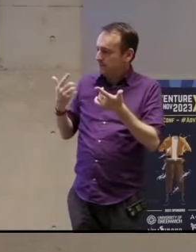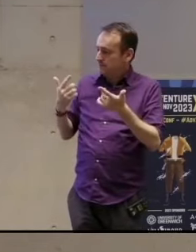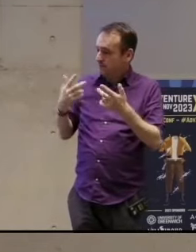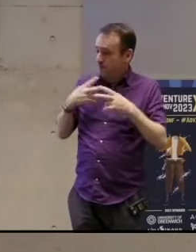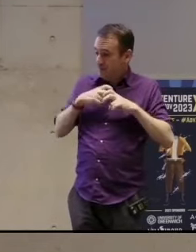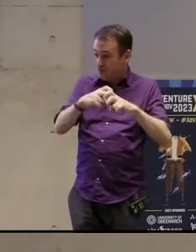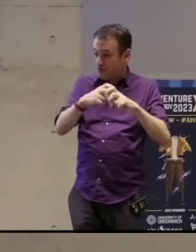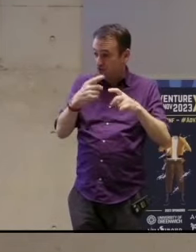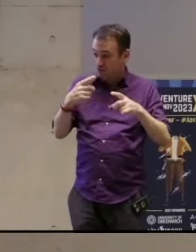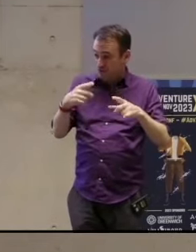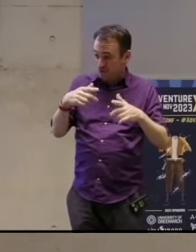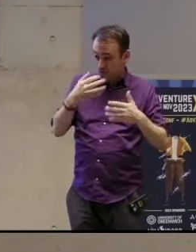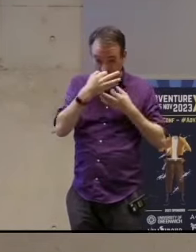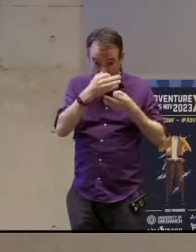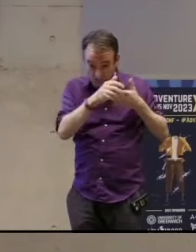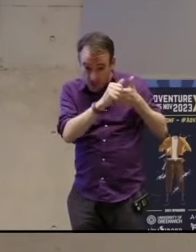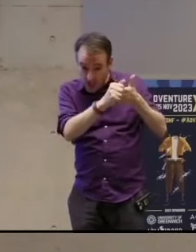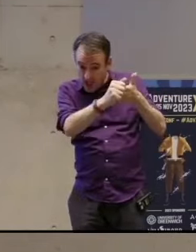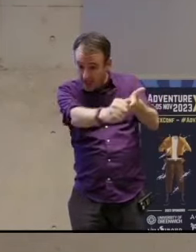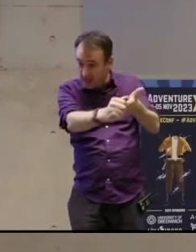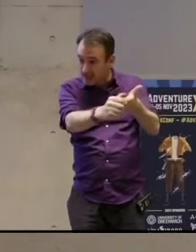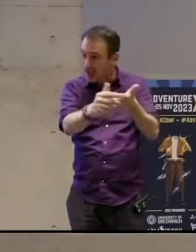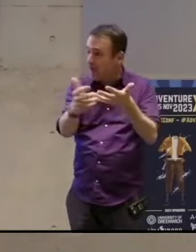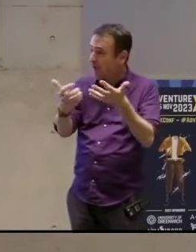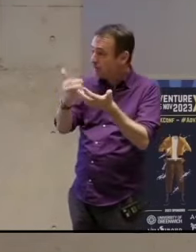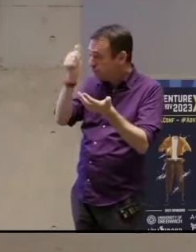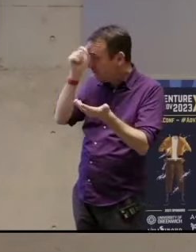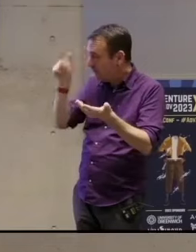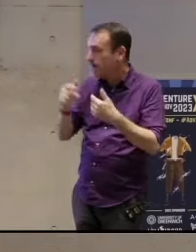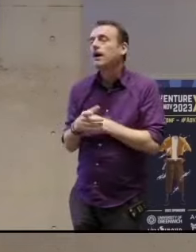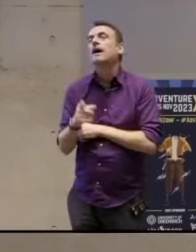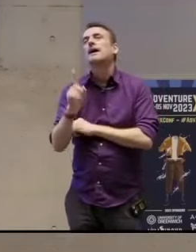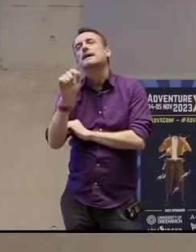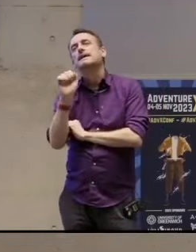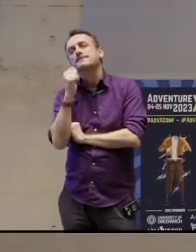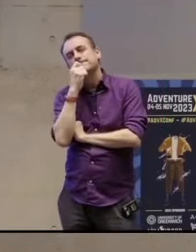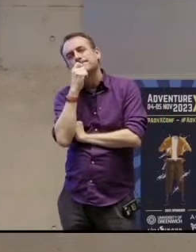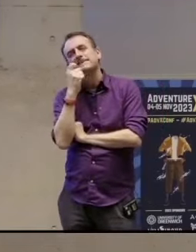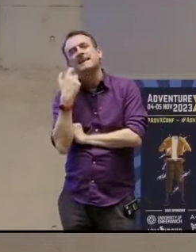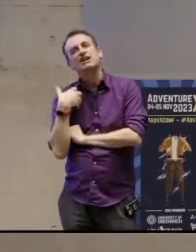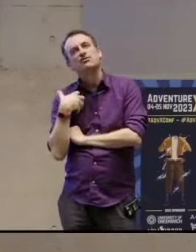the thing you're creating, if that makes sense? Mm-hmm. Yeah, it does. It's interesting.